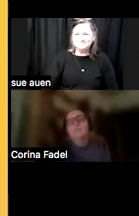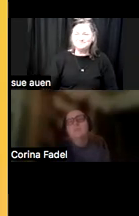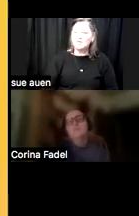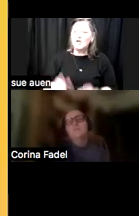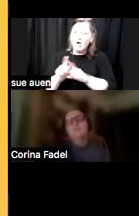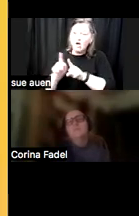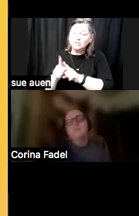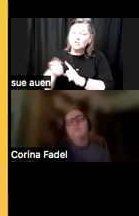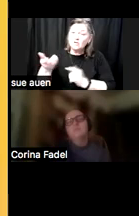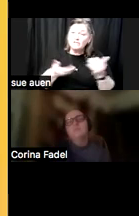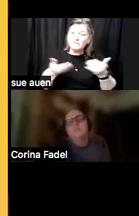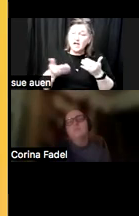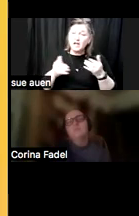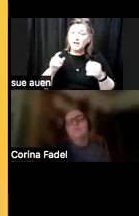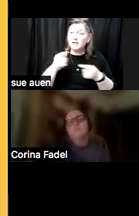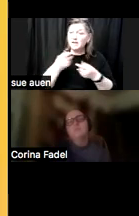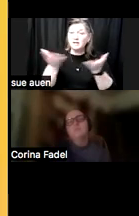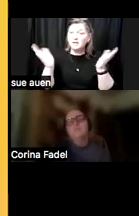Also inviting folks to